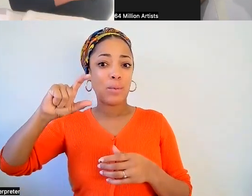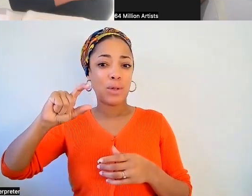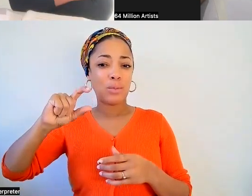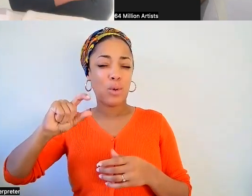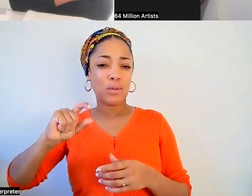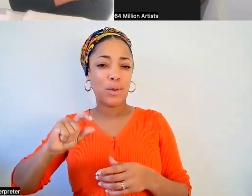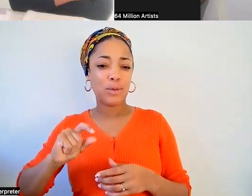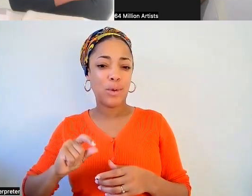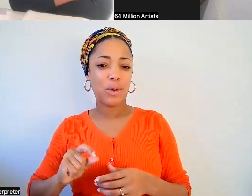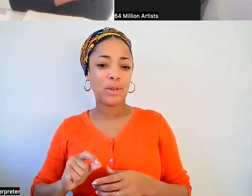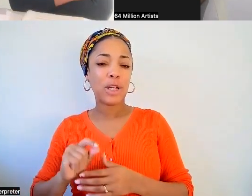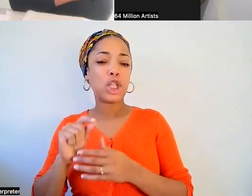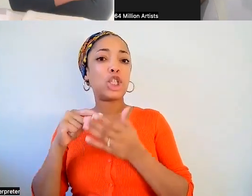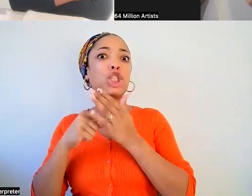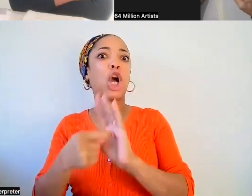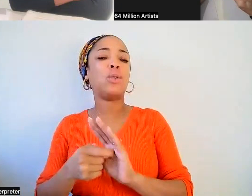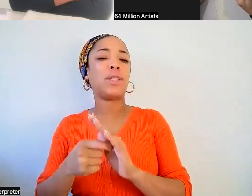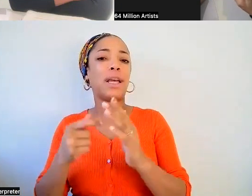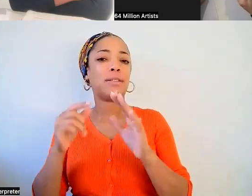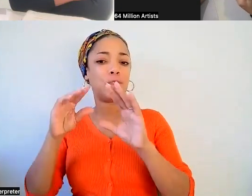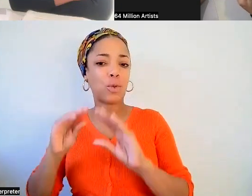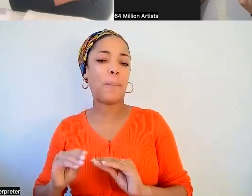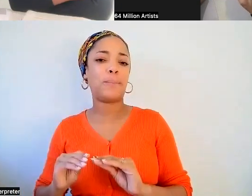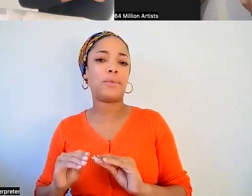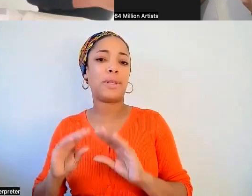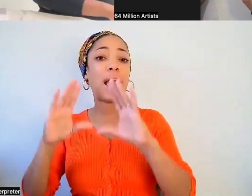Won't sleep.